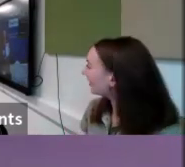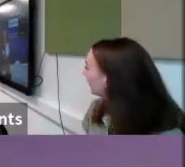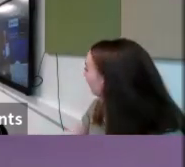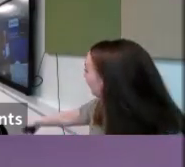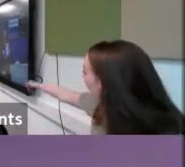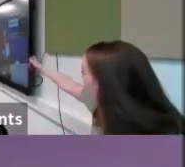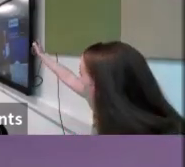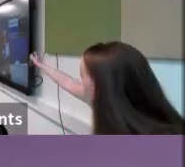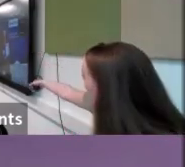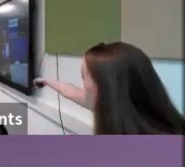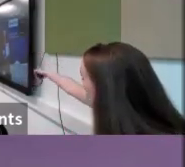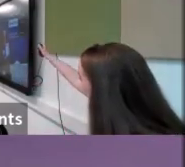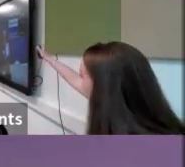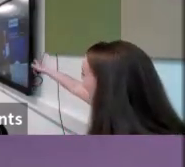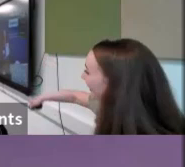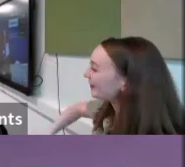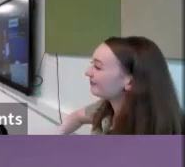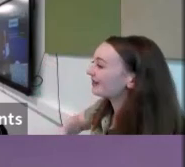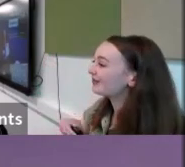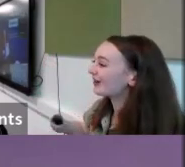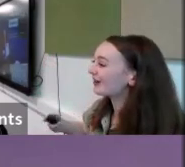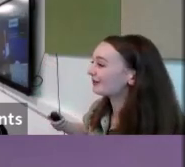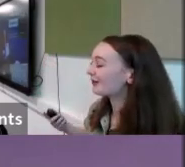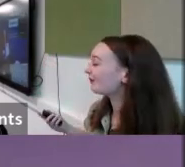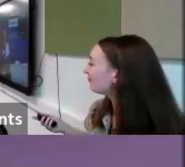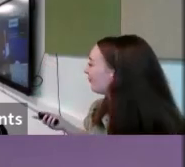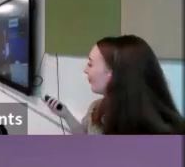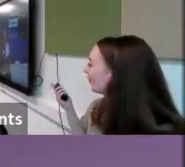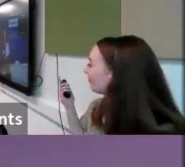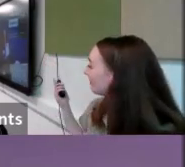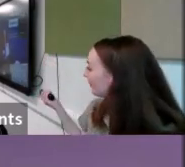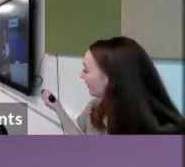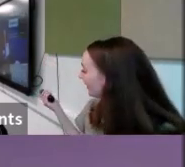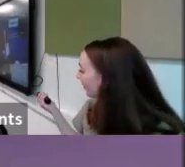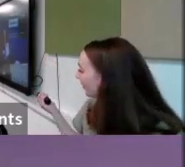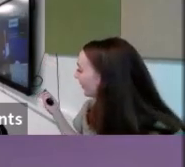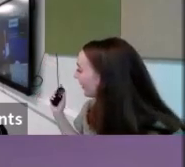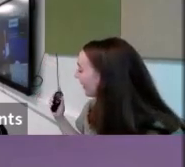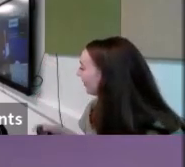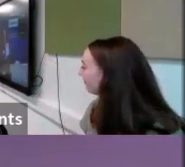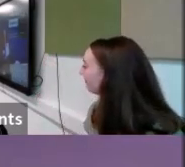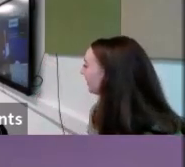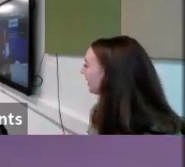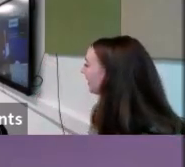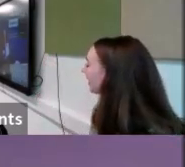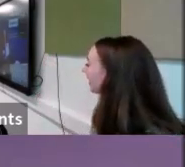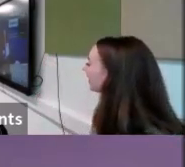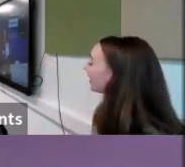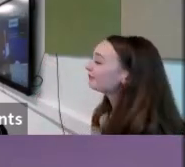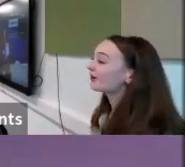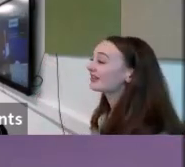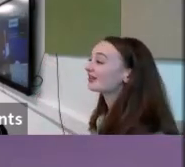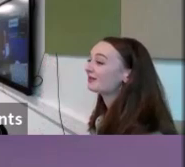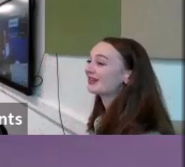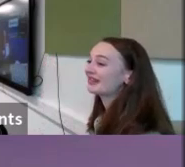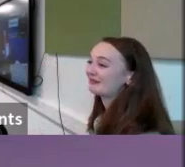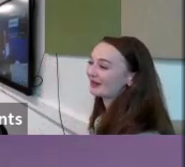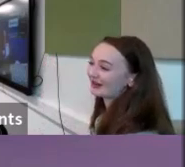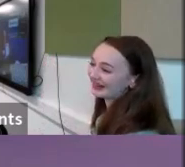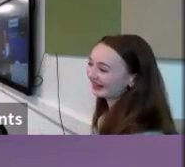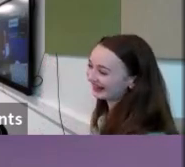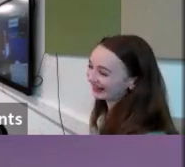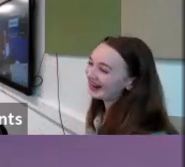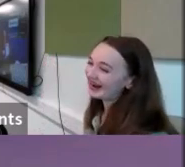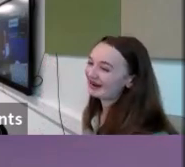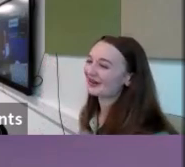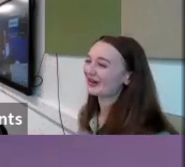it. You can find me here. If you're in the room, I've brought my books along. I'm not a salesperson. I'm